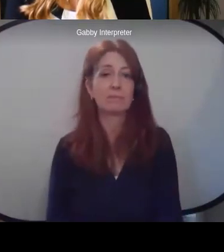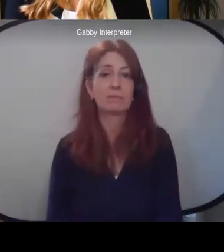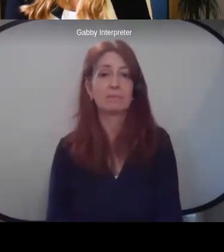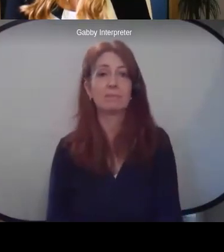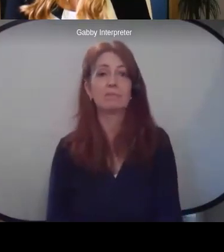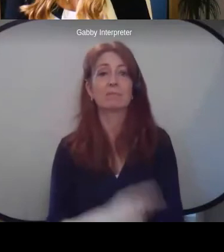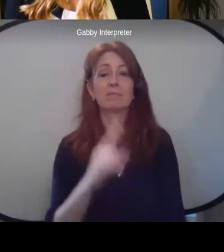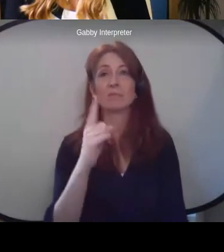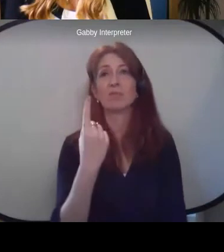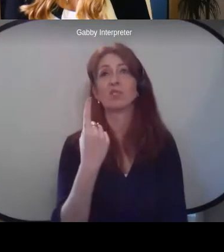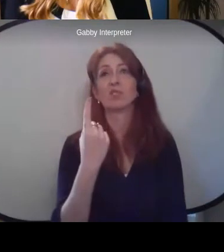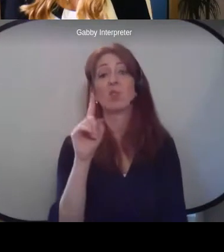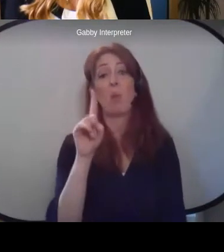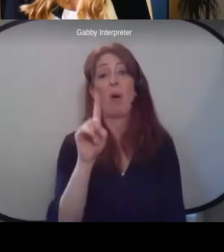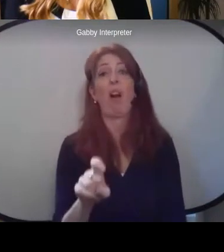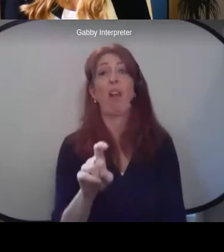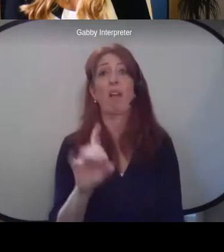or one